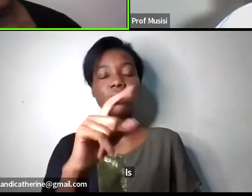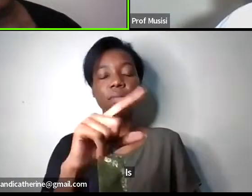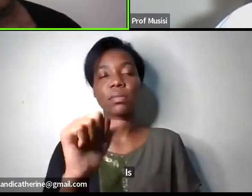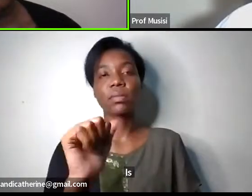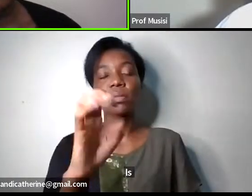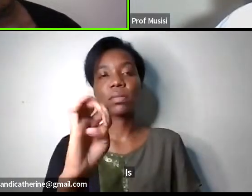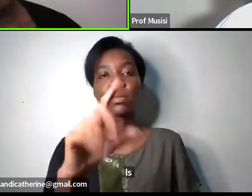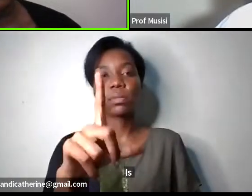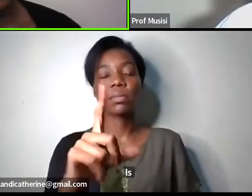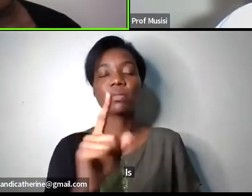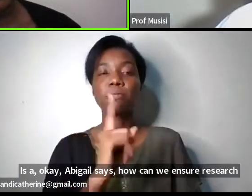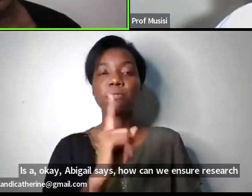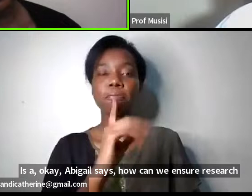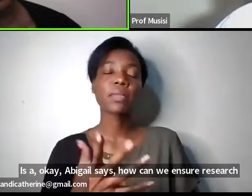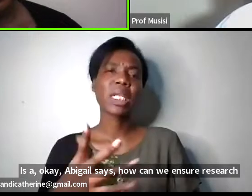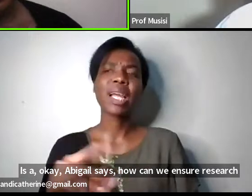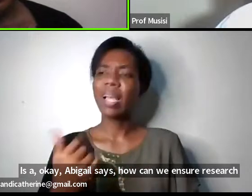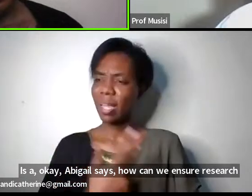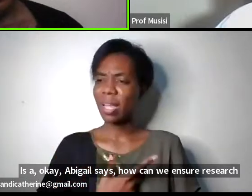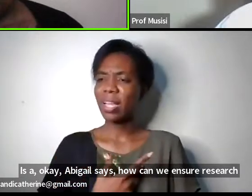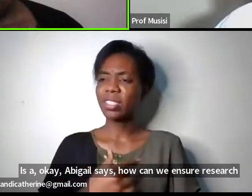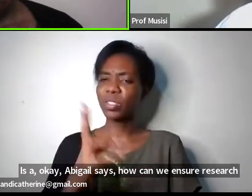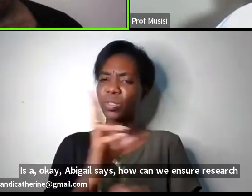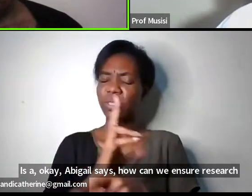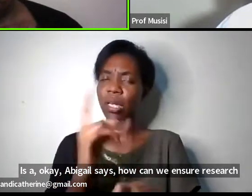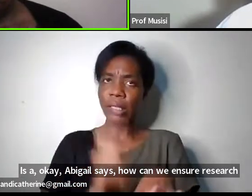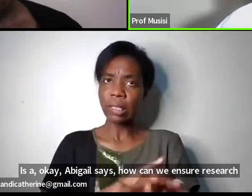research ethics while using people's images?